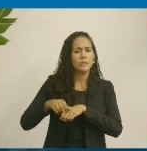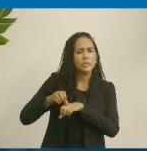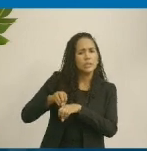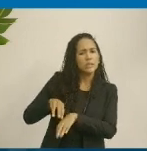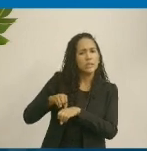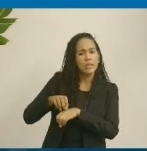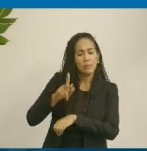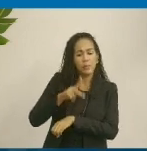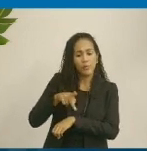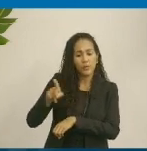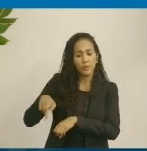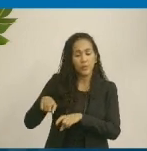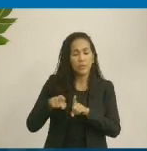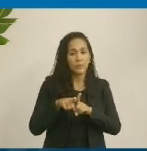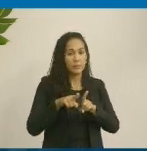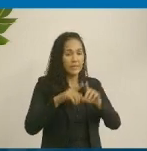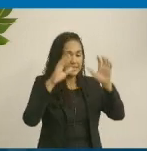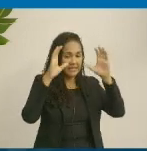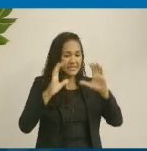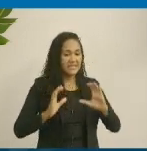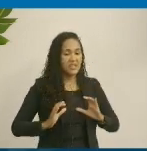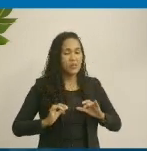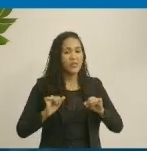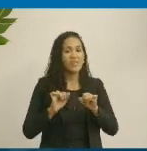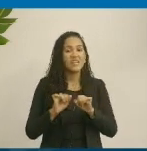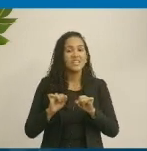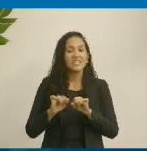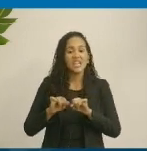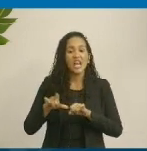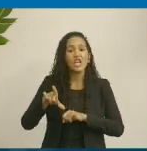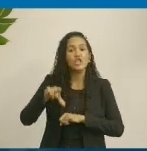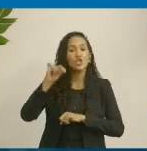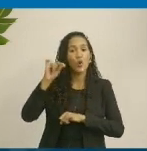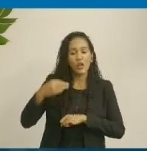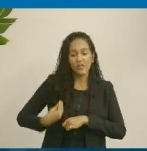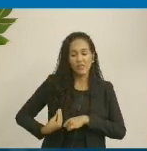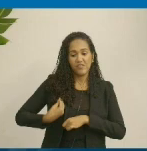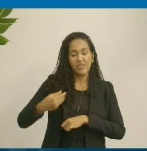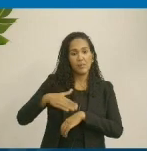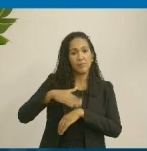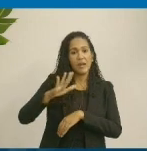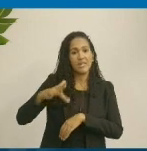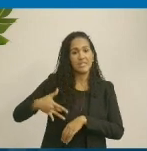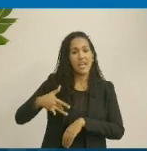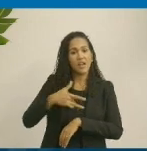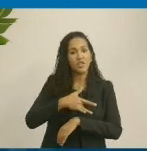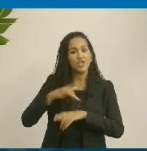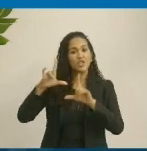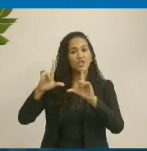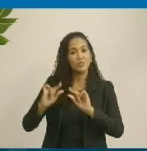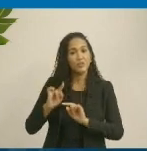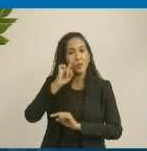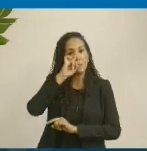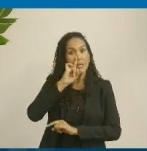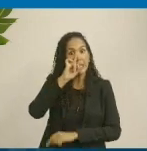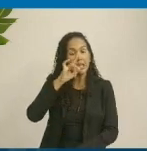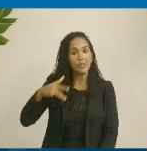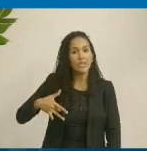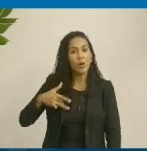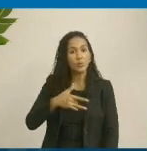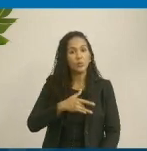lifestyle choices and decrease health risks? So the aim is to take this and put